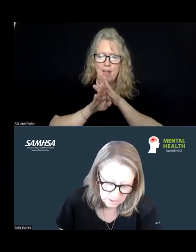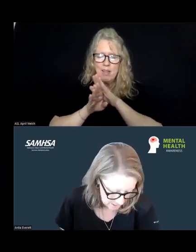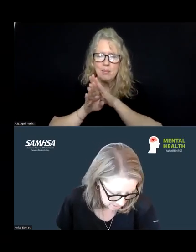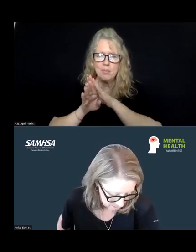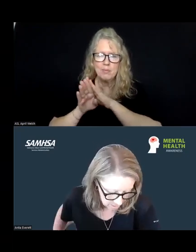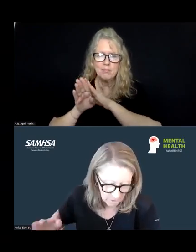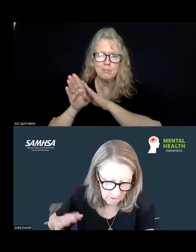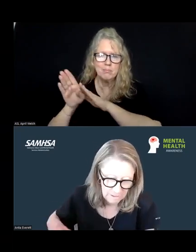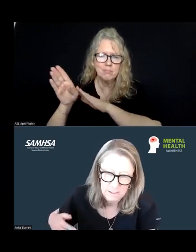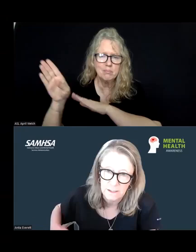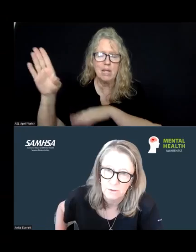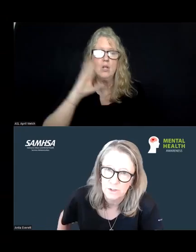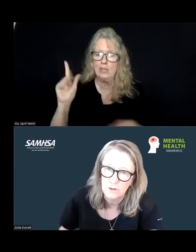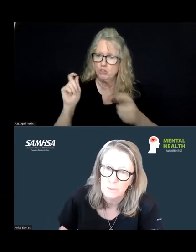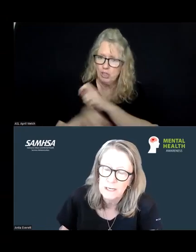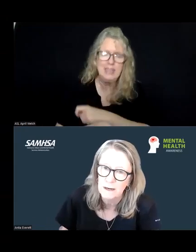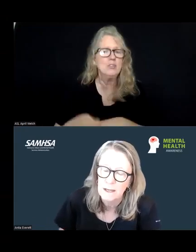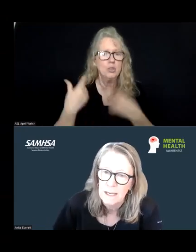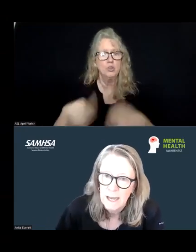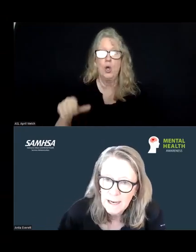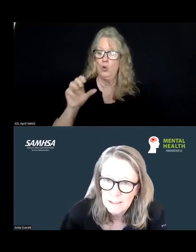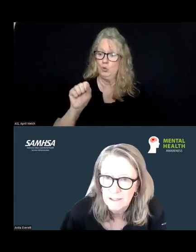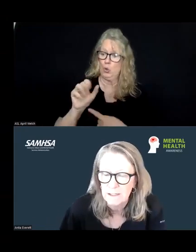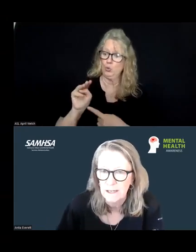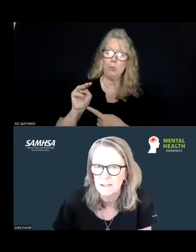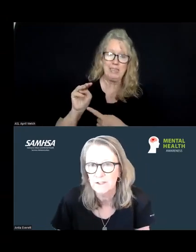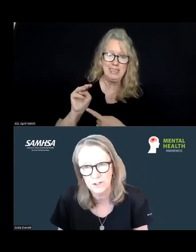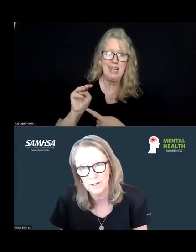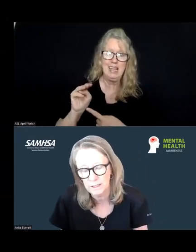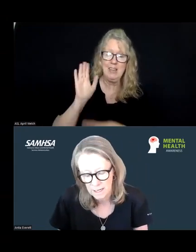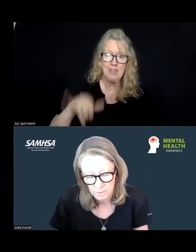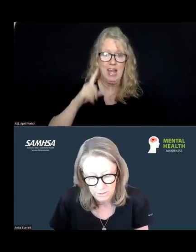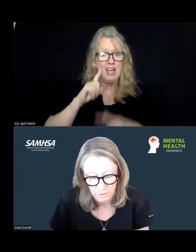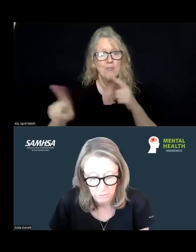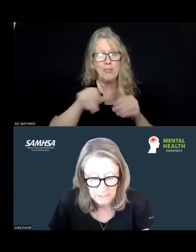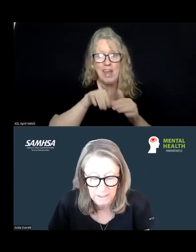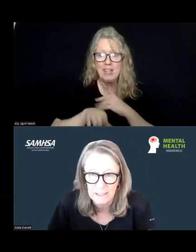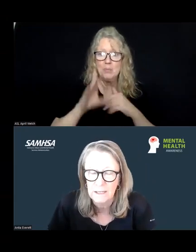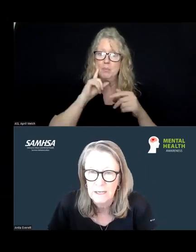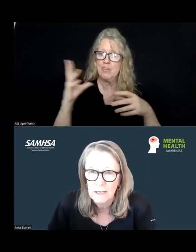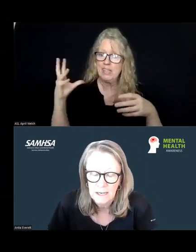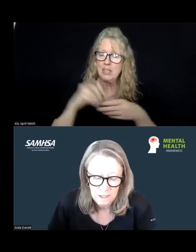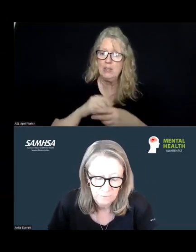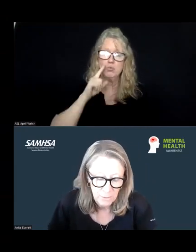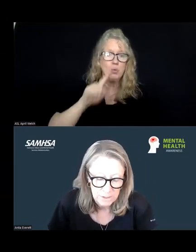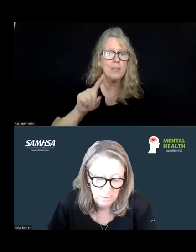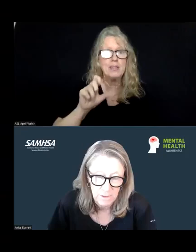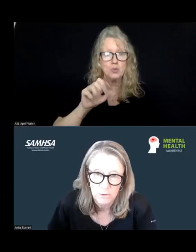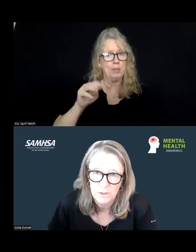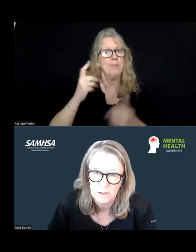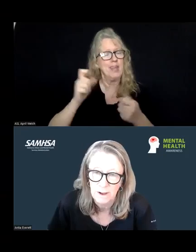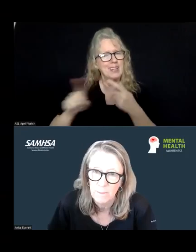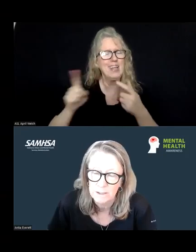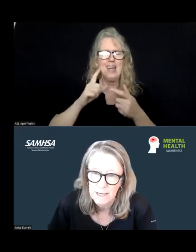keep changing that are part of it. And so social media, access to and engagement with social media can interfere with